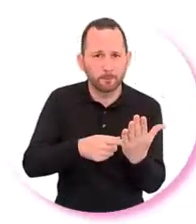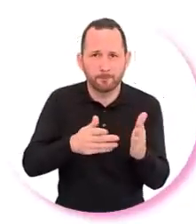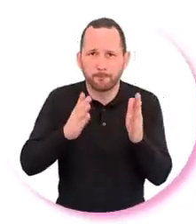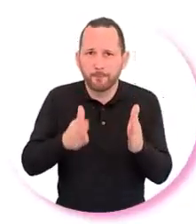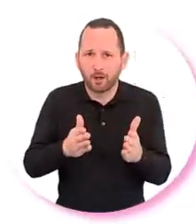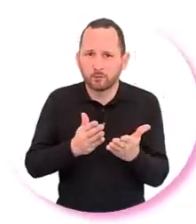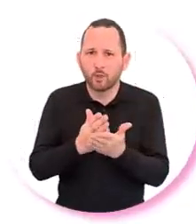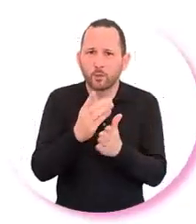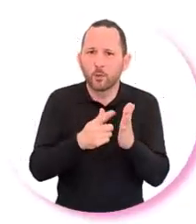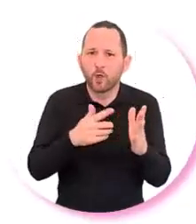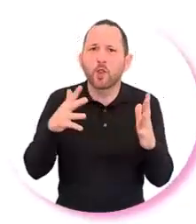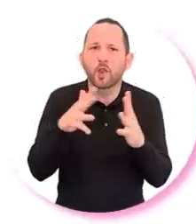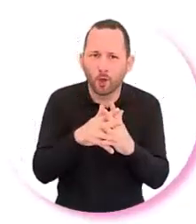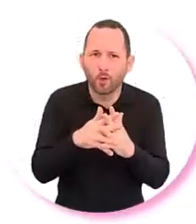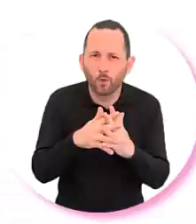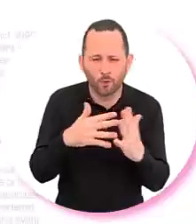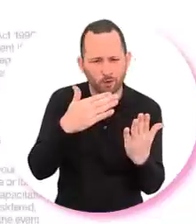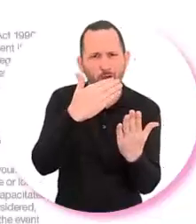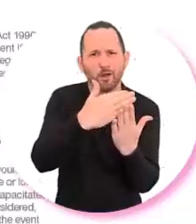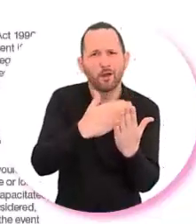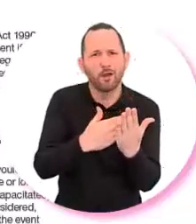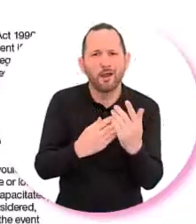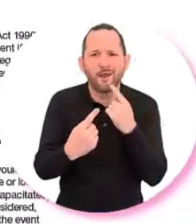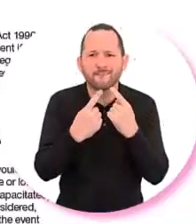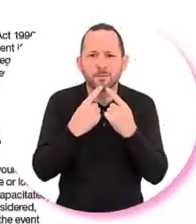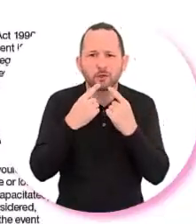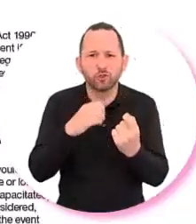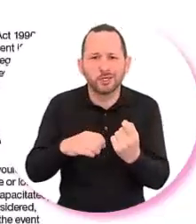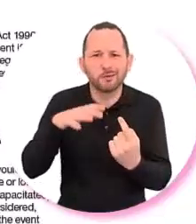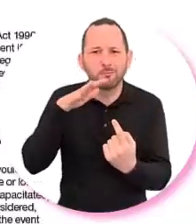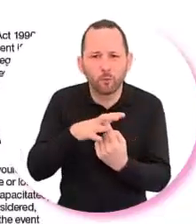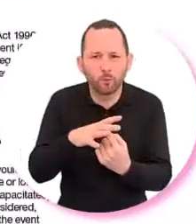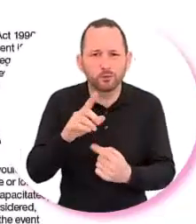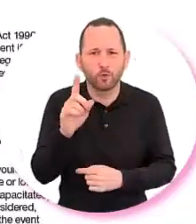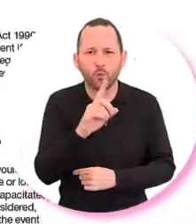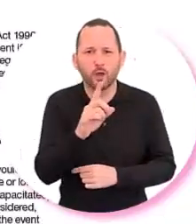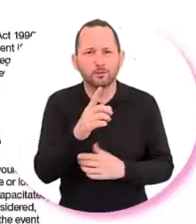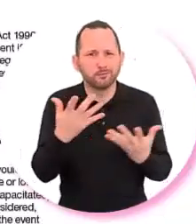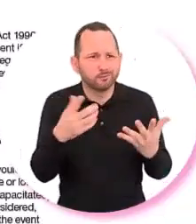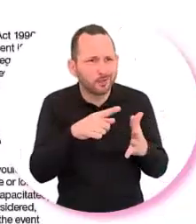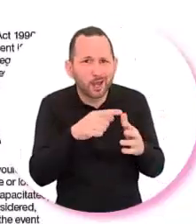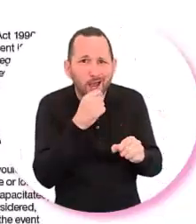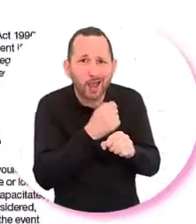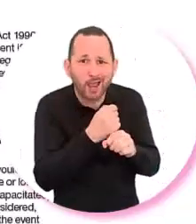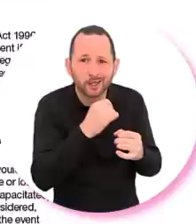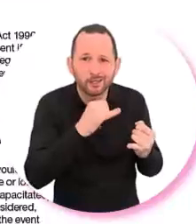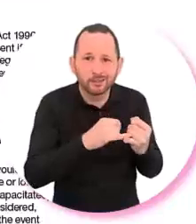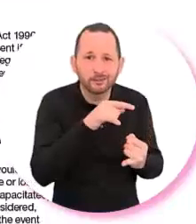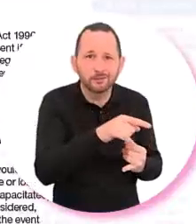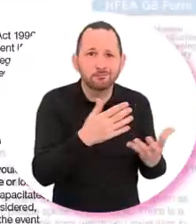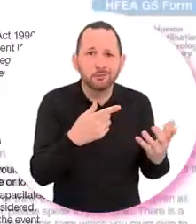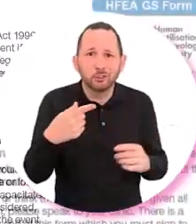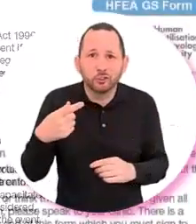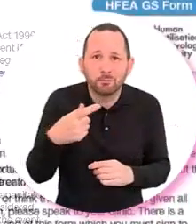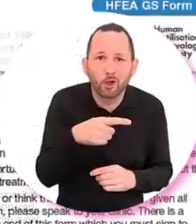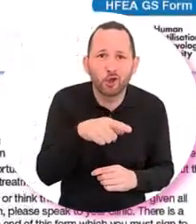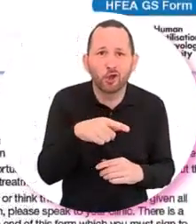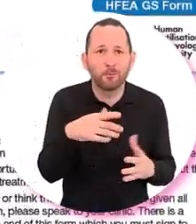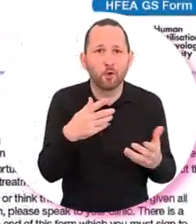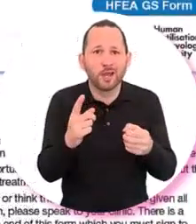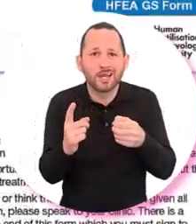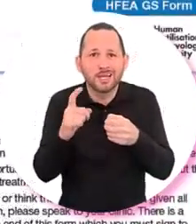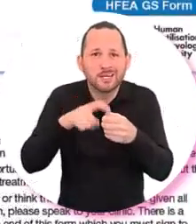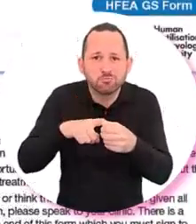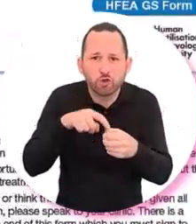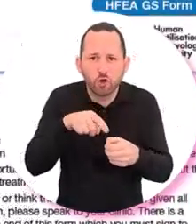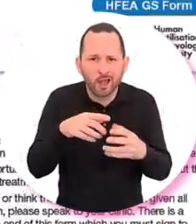These forms cover important areas, such as obtaining your consent to treatment using your eggs, sperm, or embryos, how long